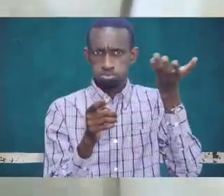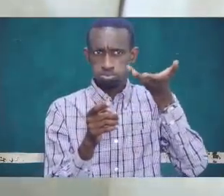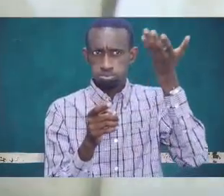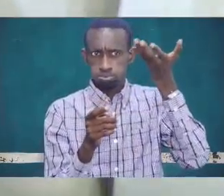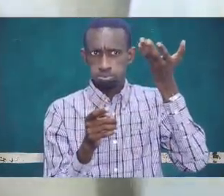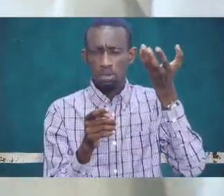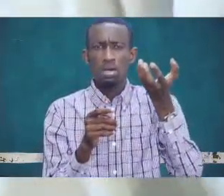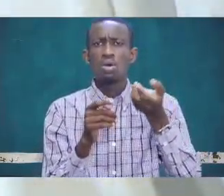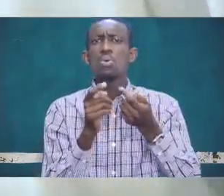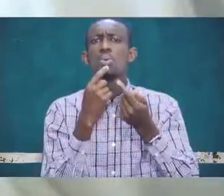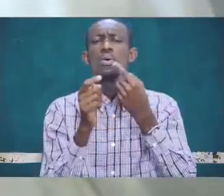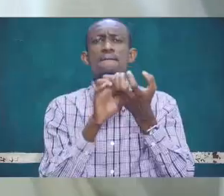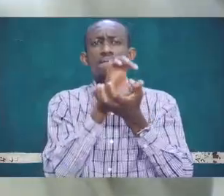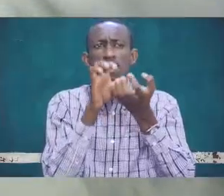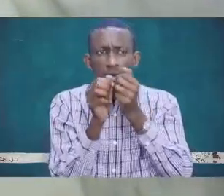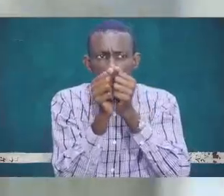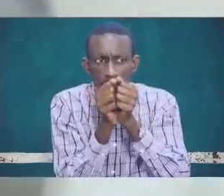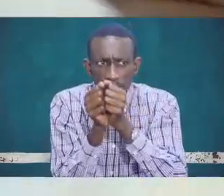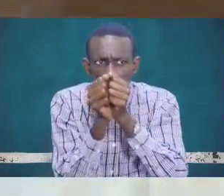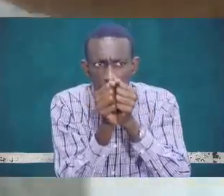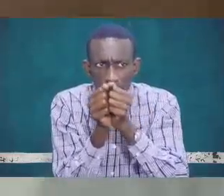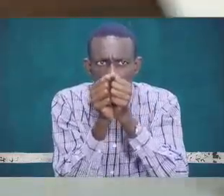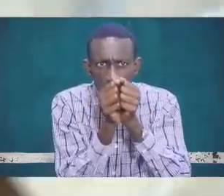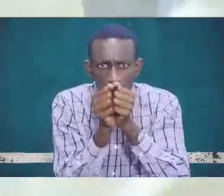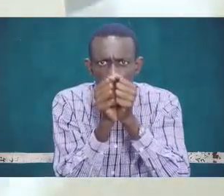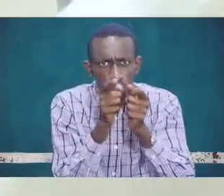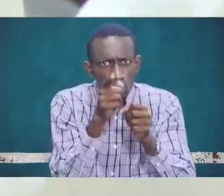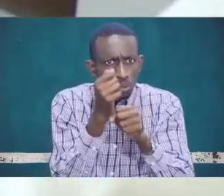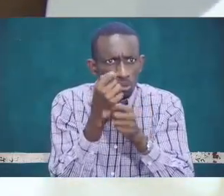are distinct and you can see them. So what do?